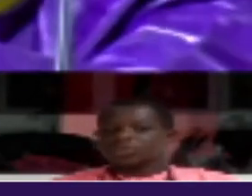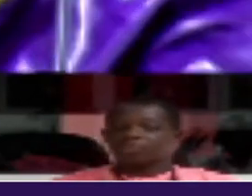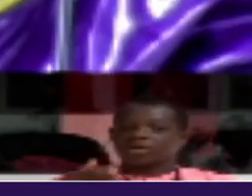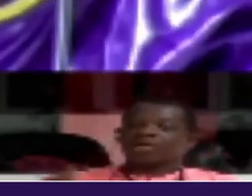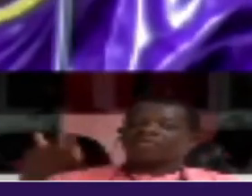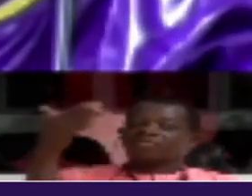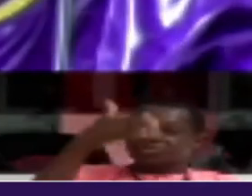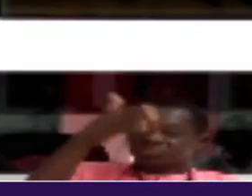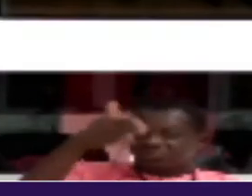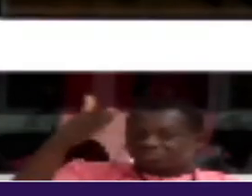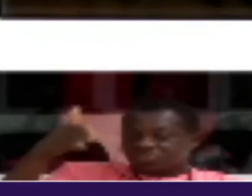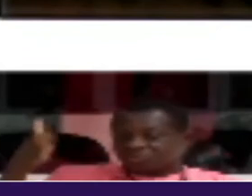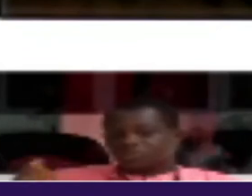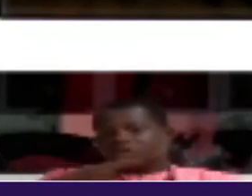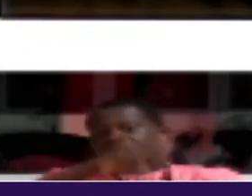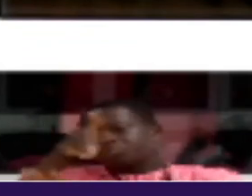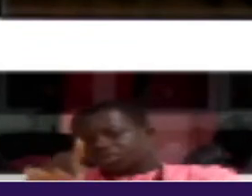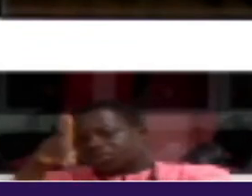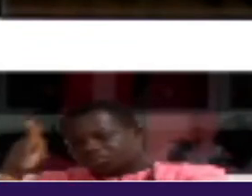in and out of Kanilai? No.